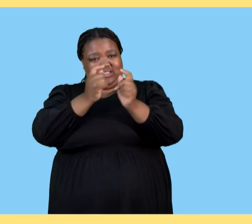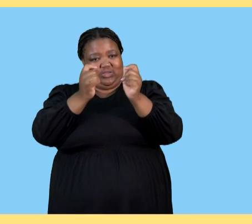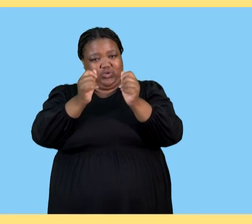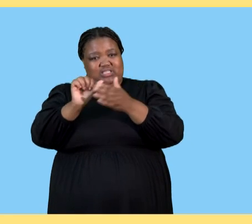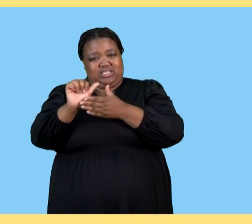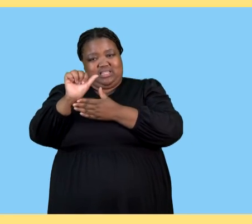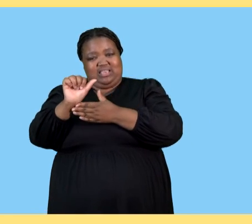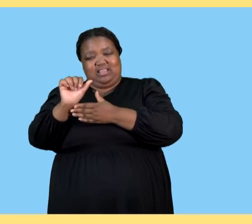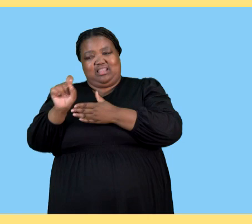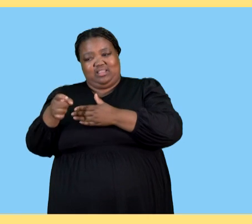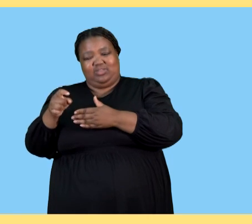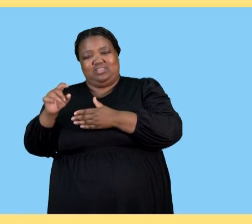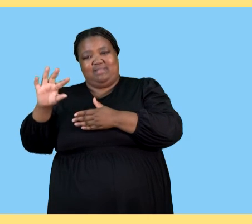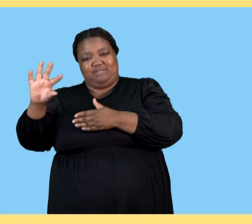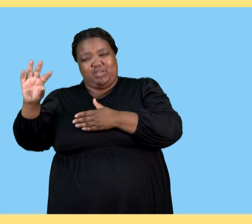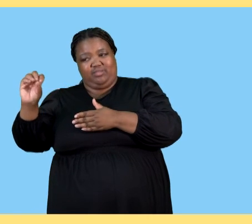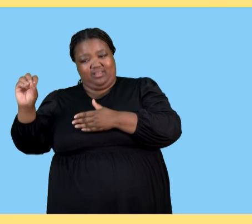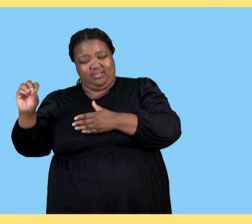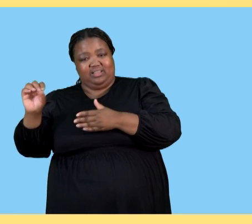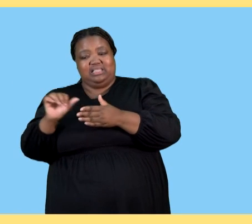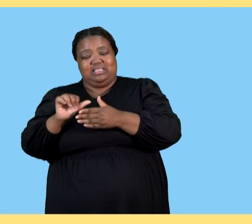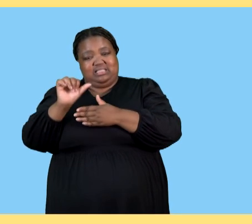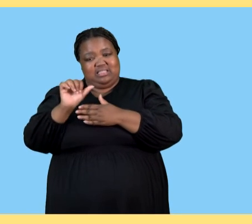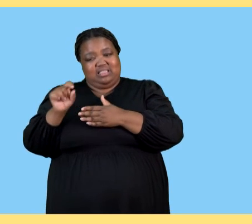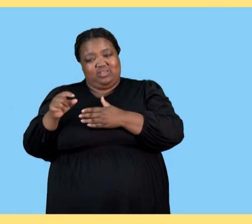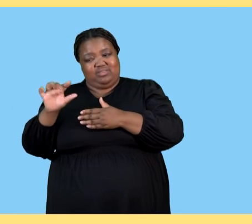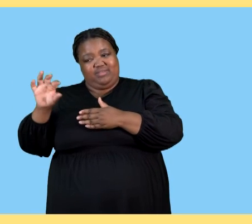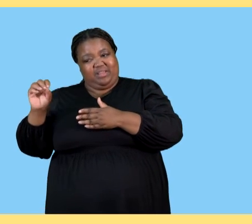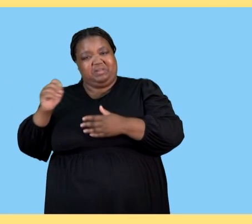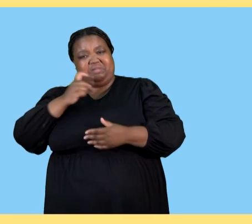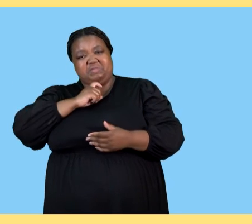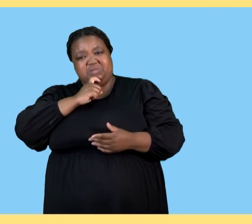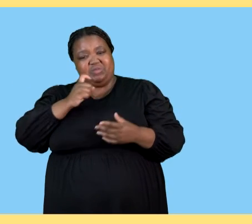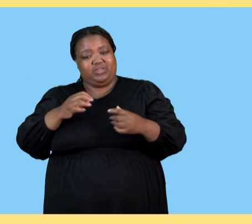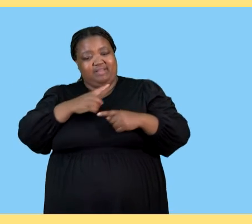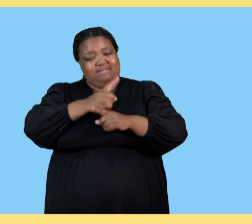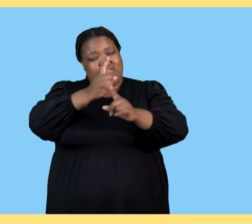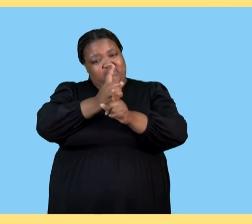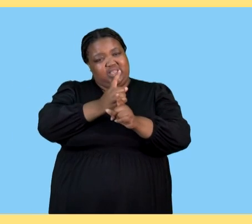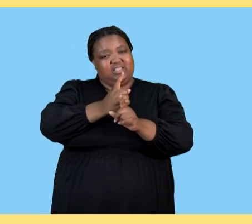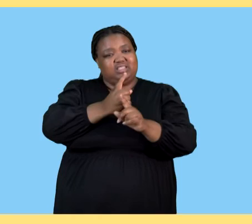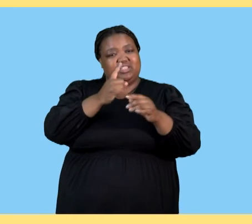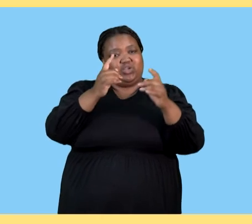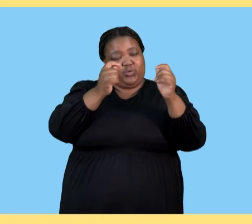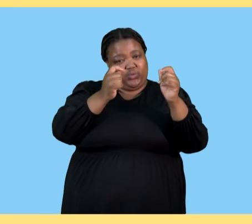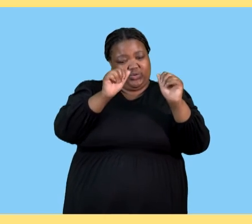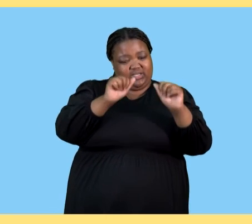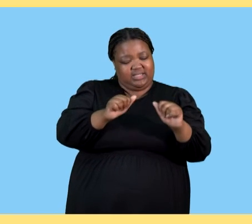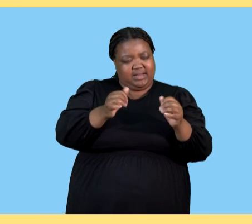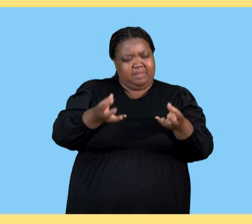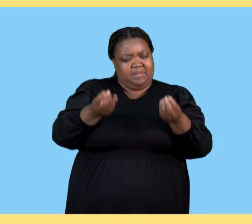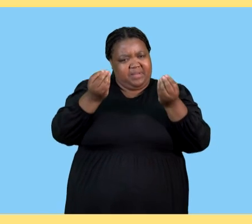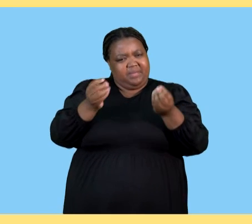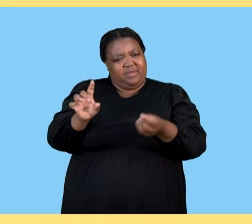16,500. But when we have used 16,500 as our fixed cost,